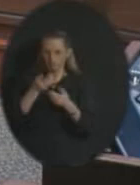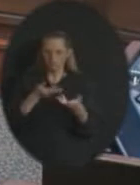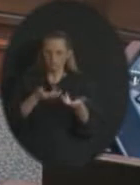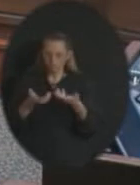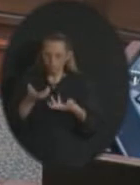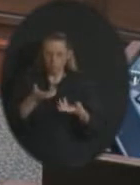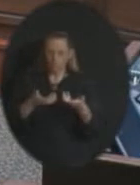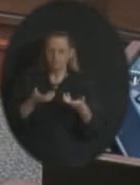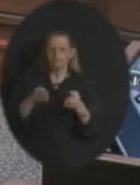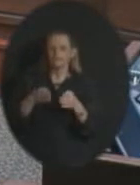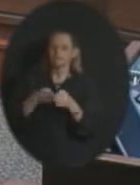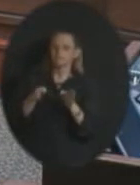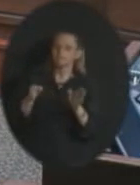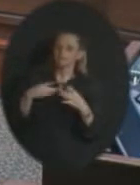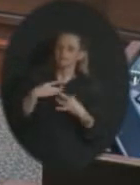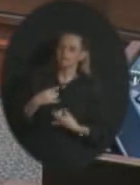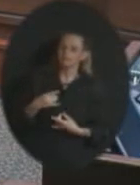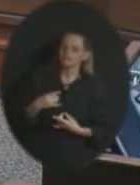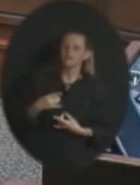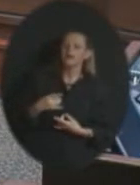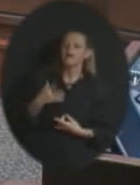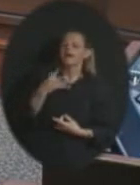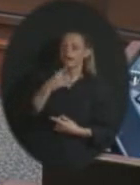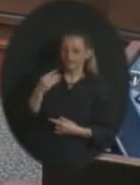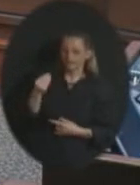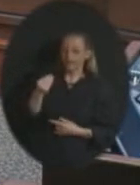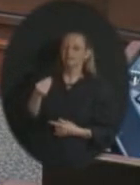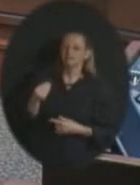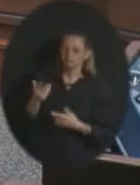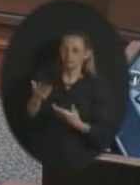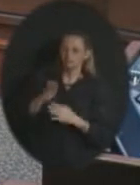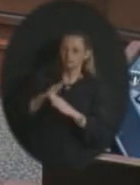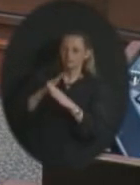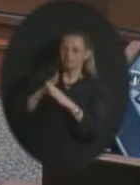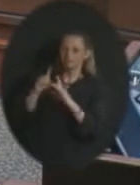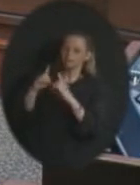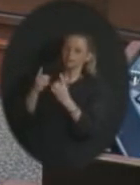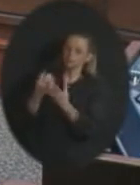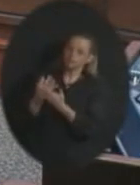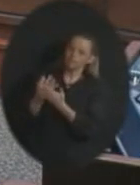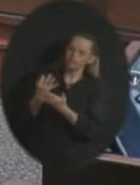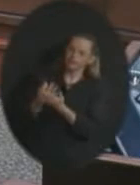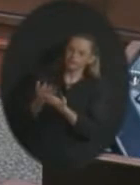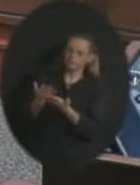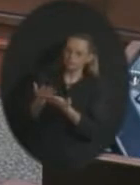public interest, and to protect the district's financial interest and bargaining position.